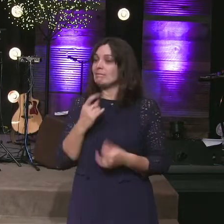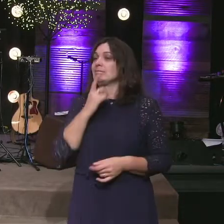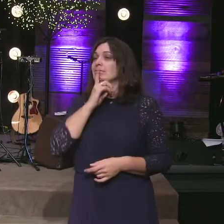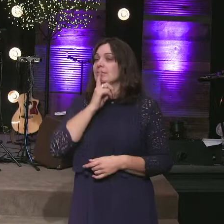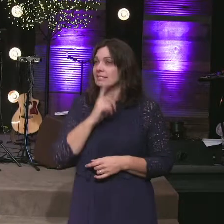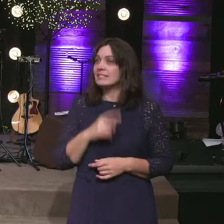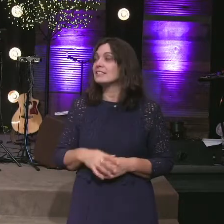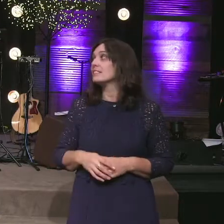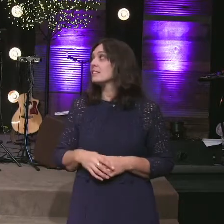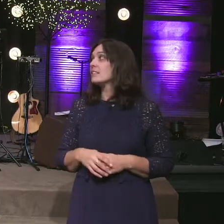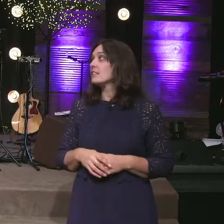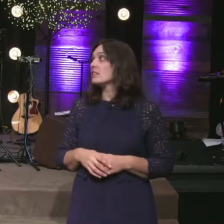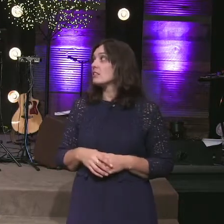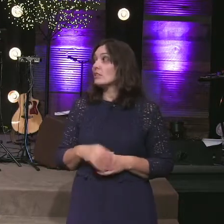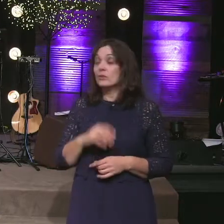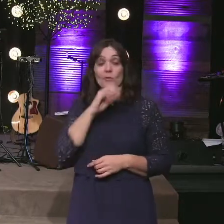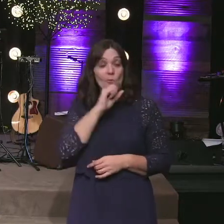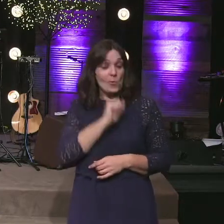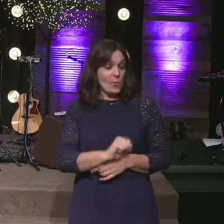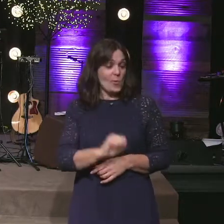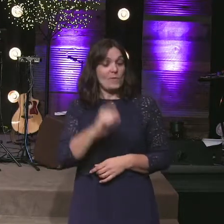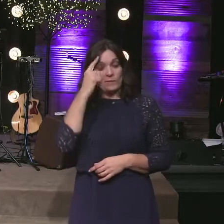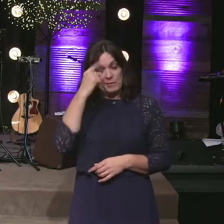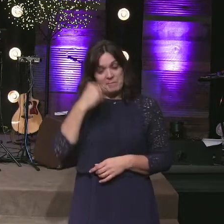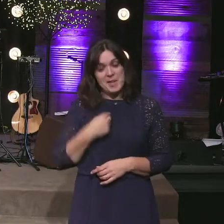It's just old age for me. But